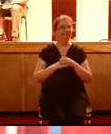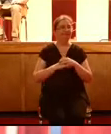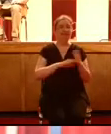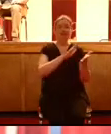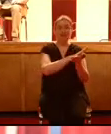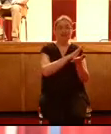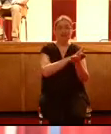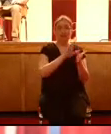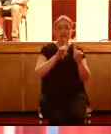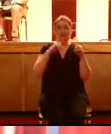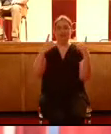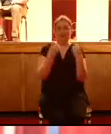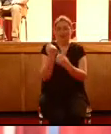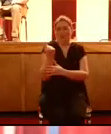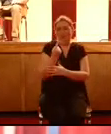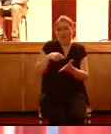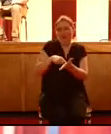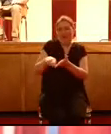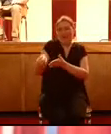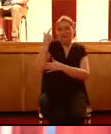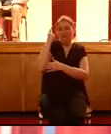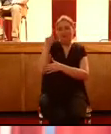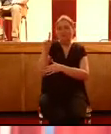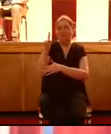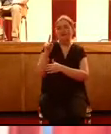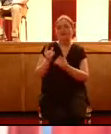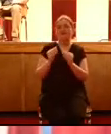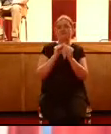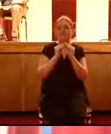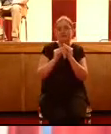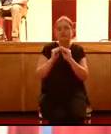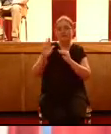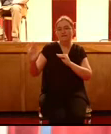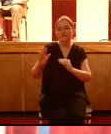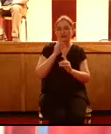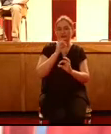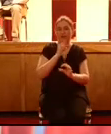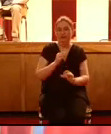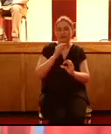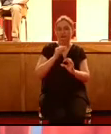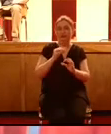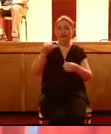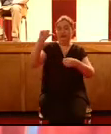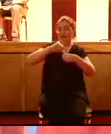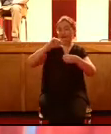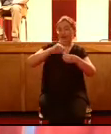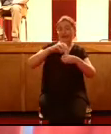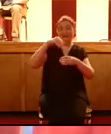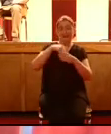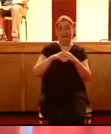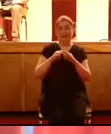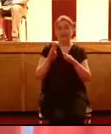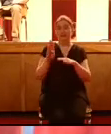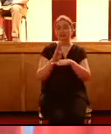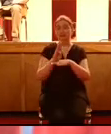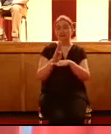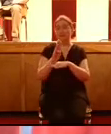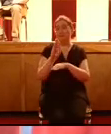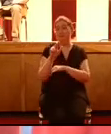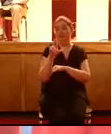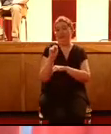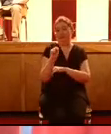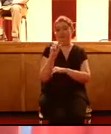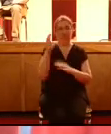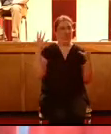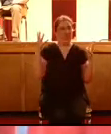The school district only pays for the repairs on their instrument and the gas in their buses. That's it. We have bought a drum